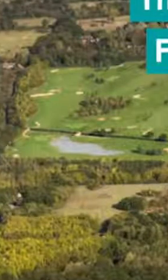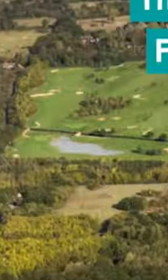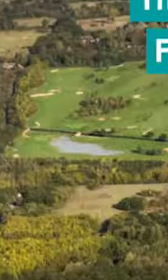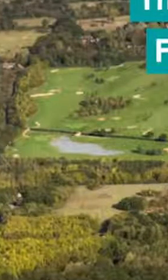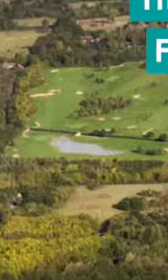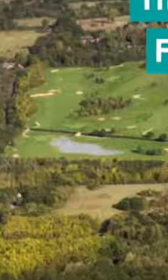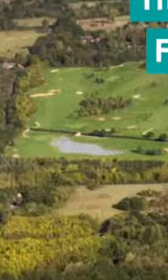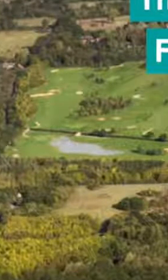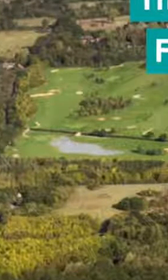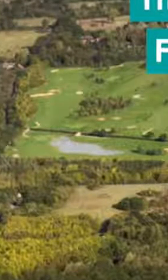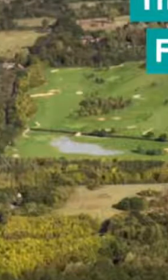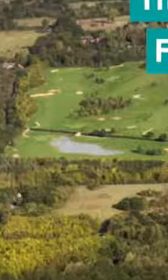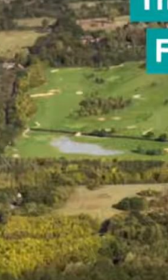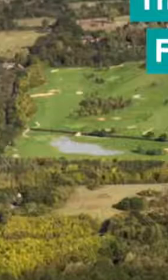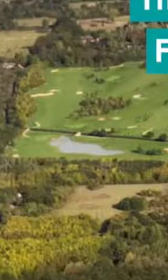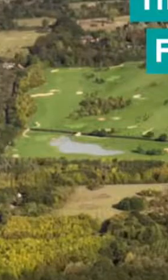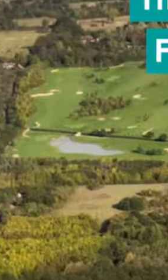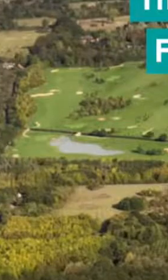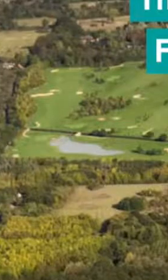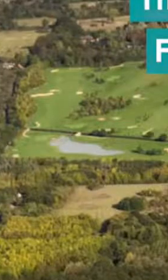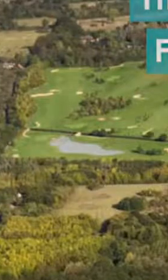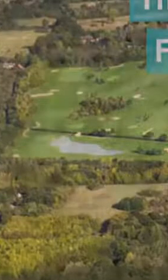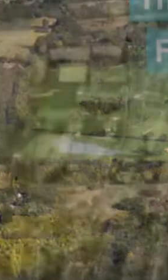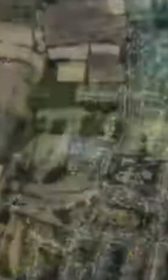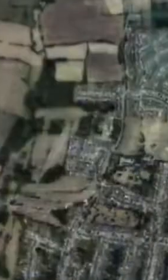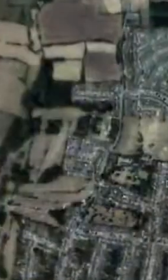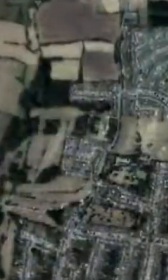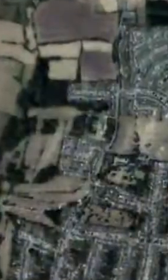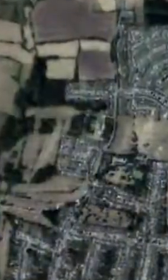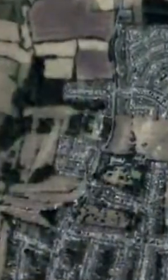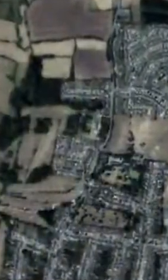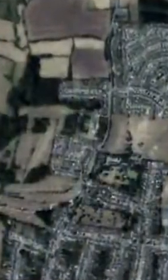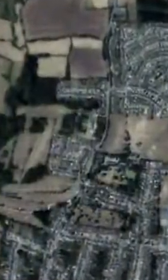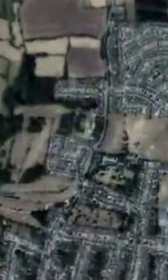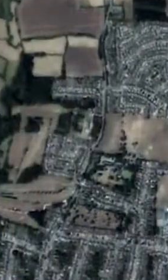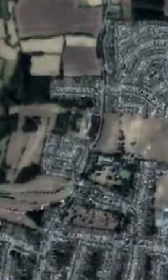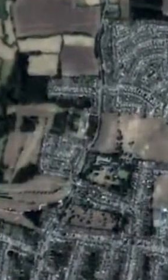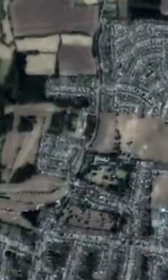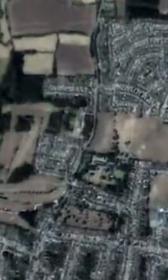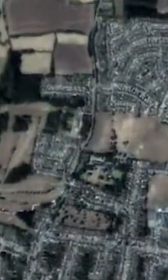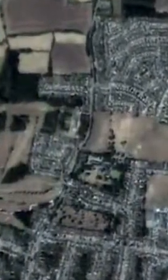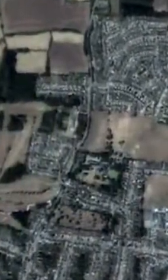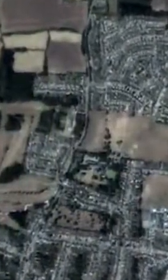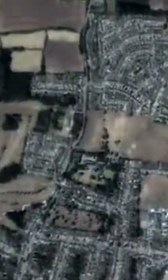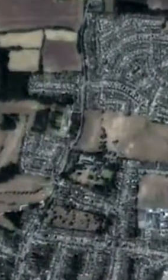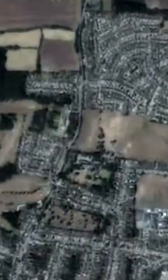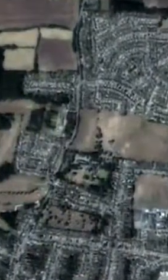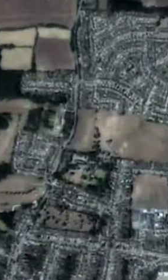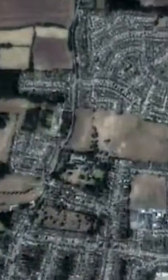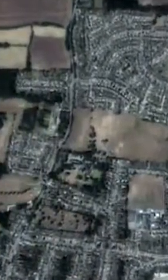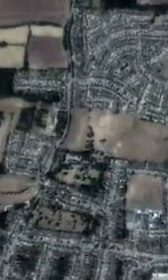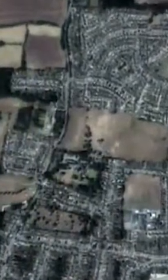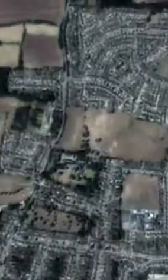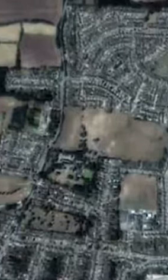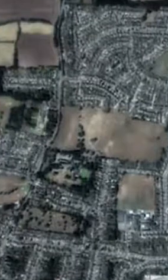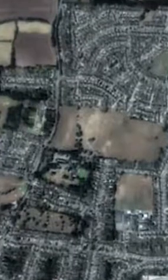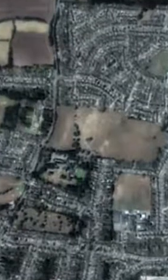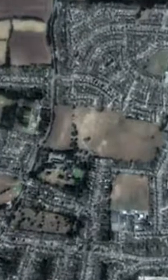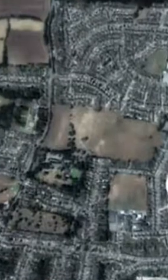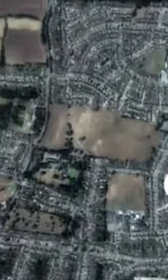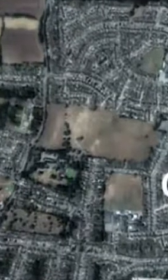that would be required to accommodate these changes. Around junction 29 of the M25 within the vicinity